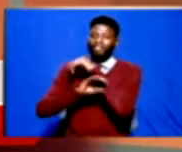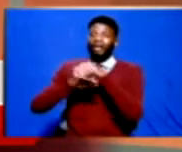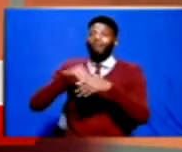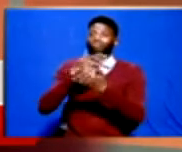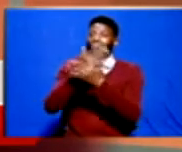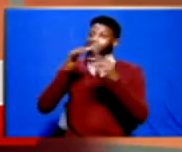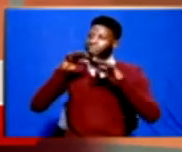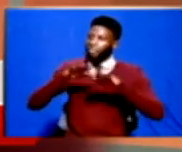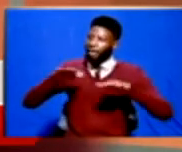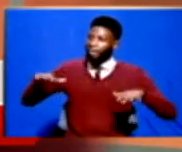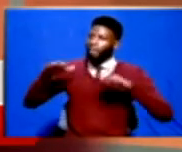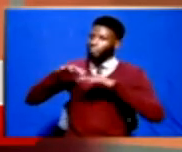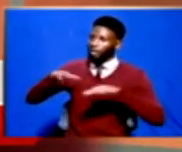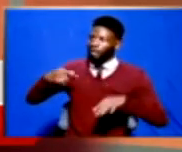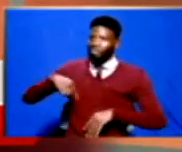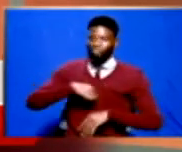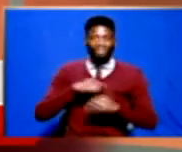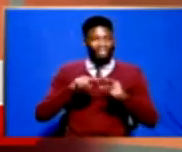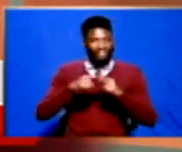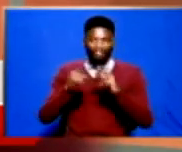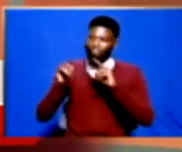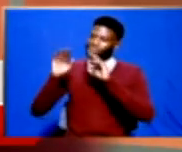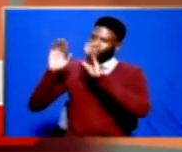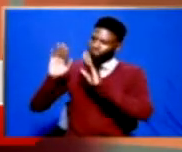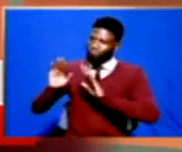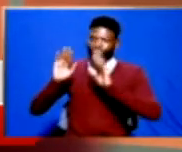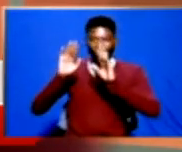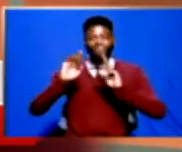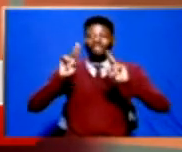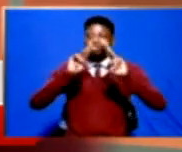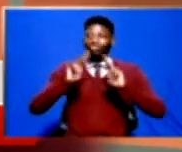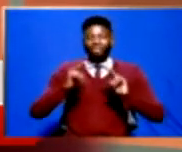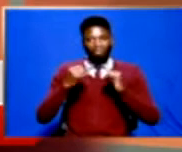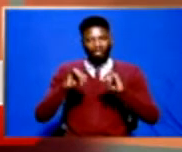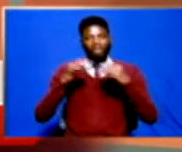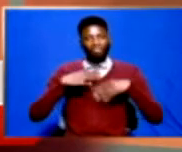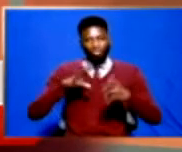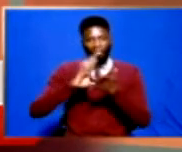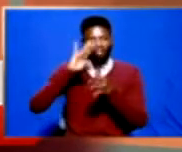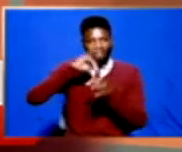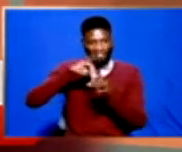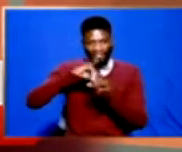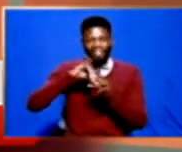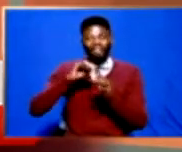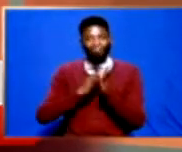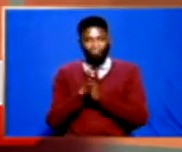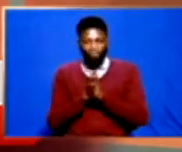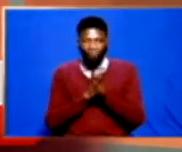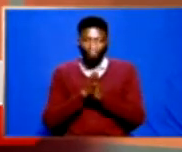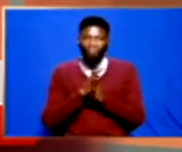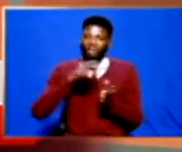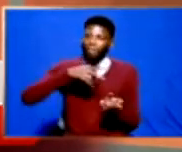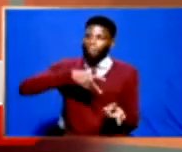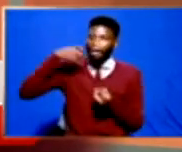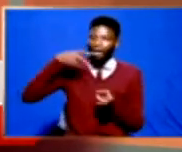very vigorous campaign internationally to try and get investors interested with the mining sector, because the ambition